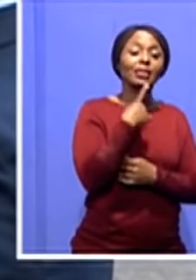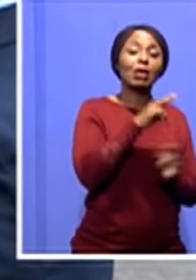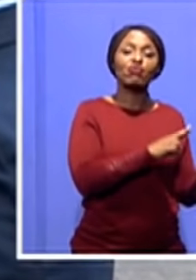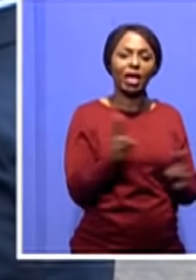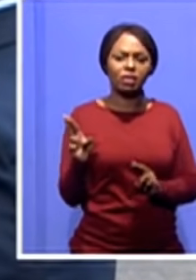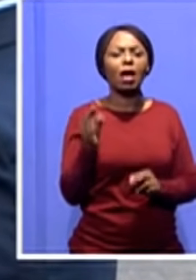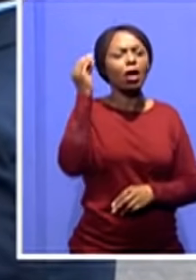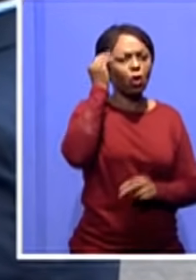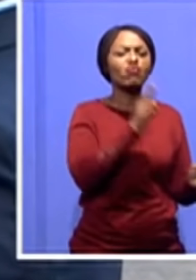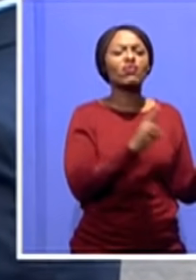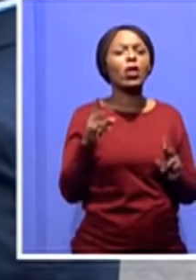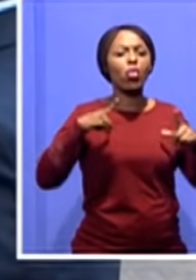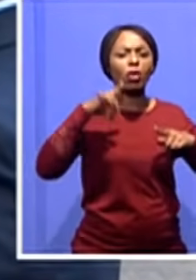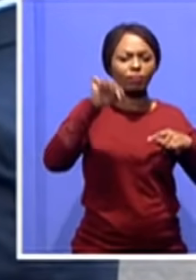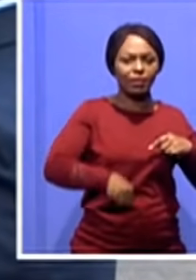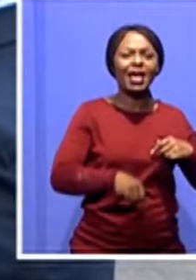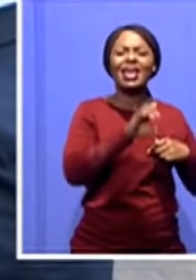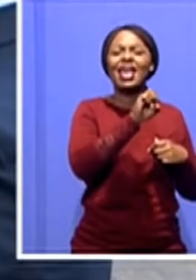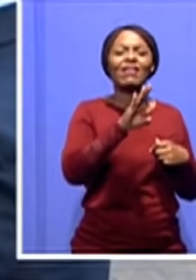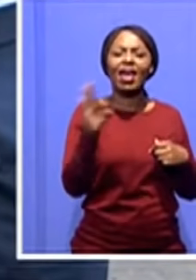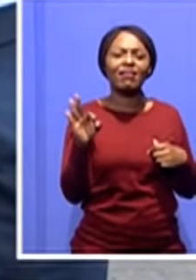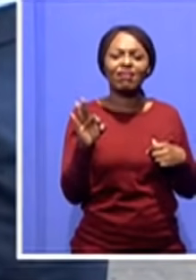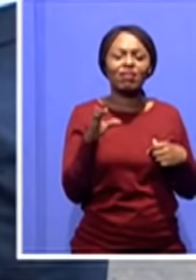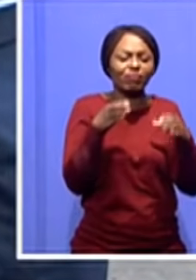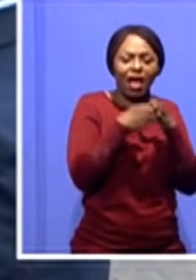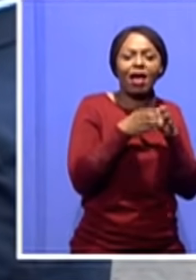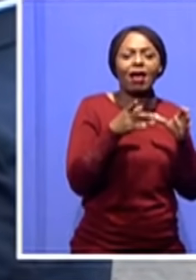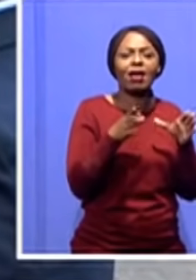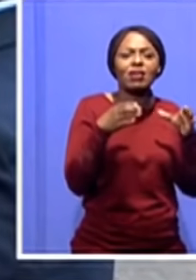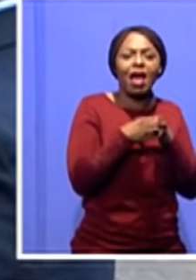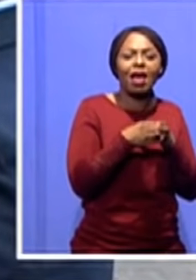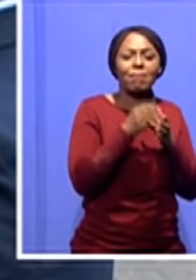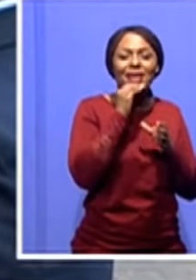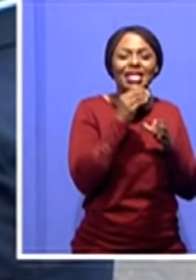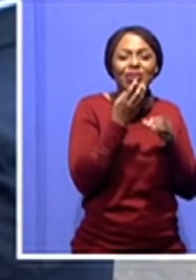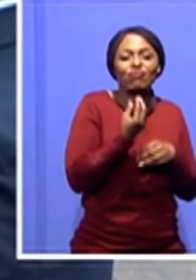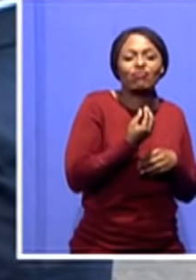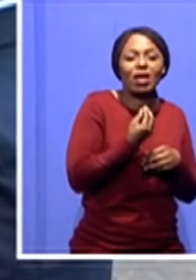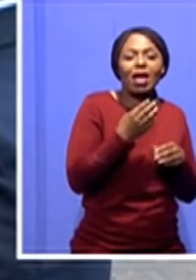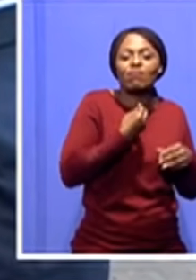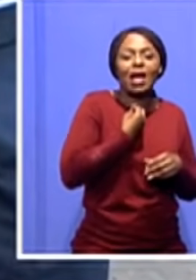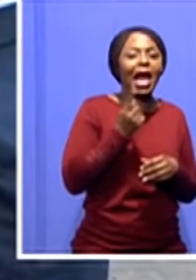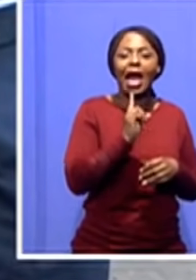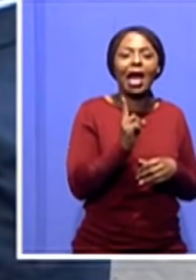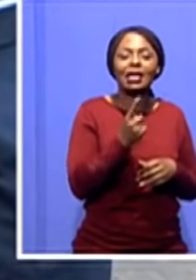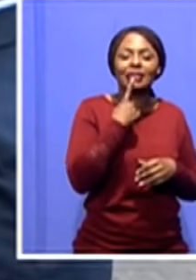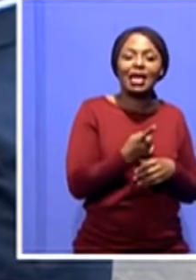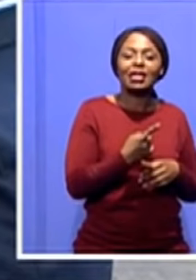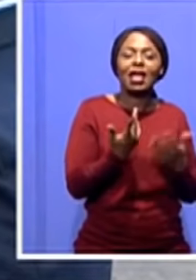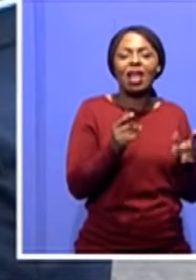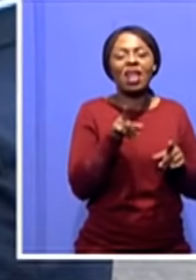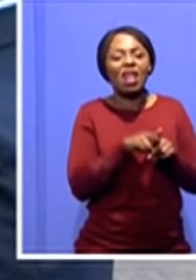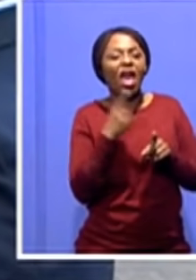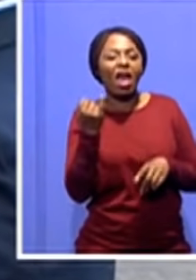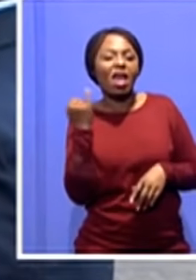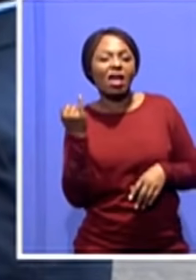we are a young party, and not young in the terms of underage, but I'm saying we are youthful. There's not like we have over